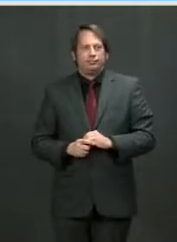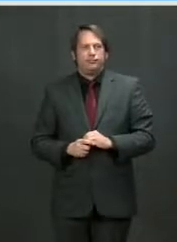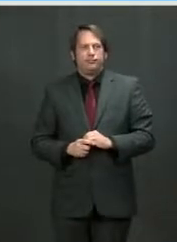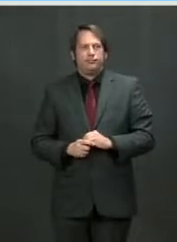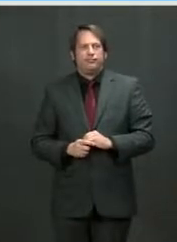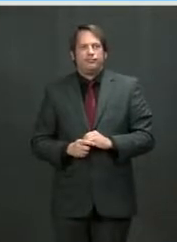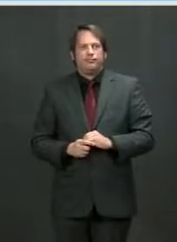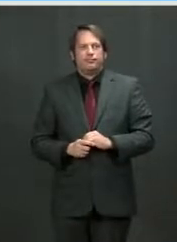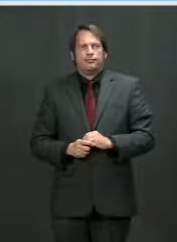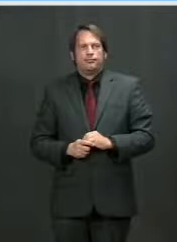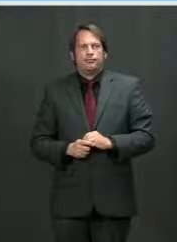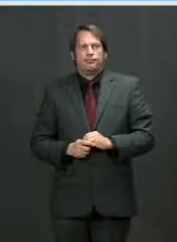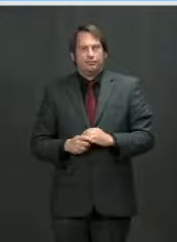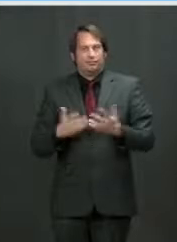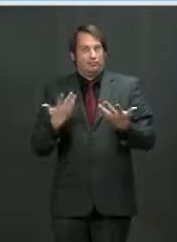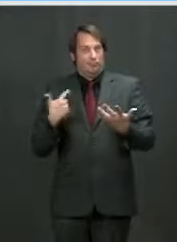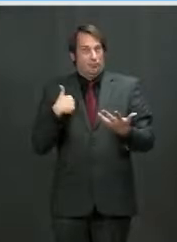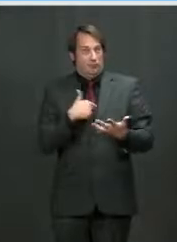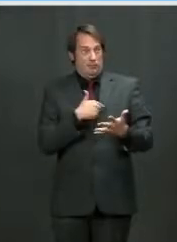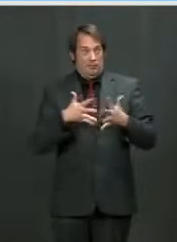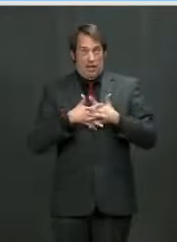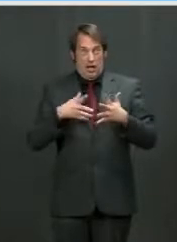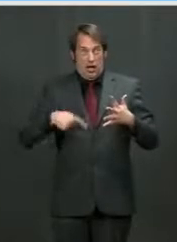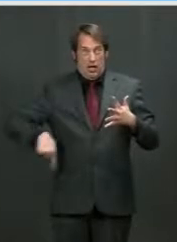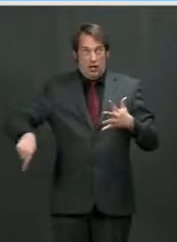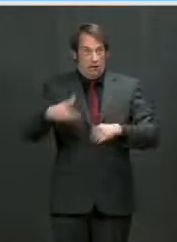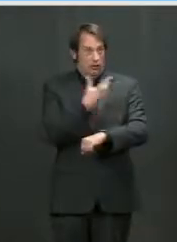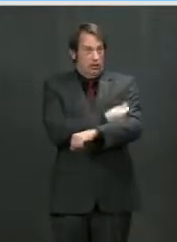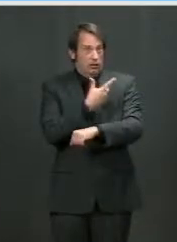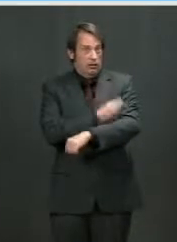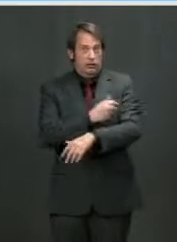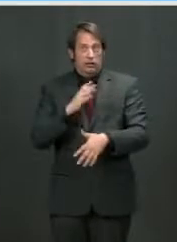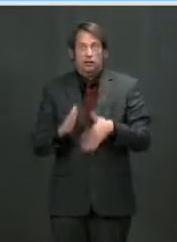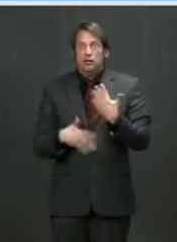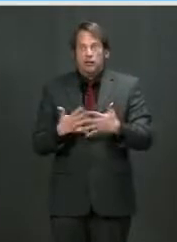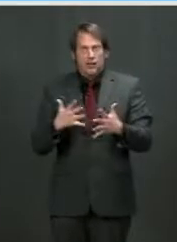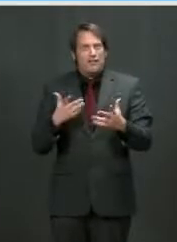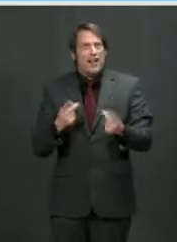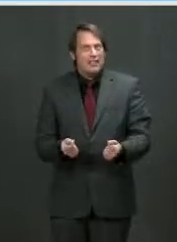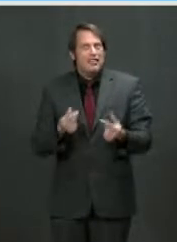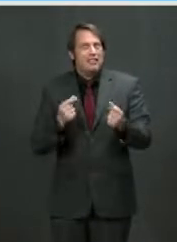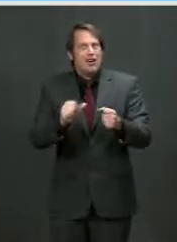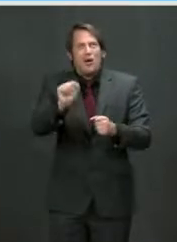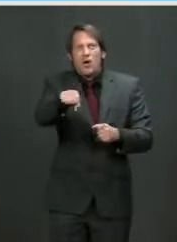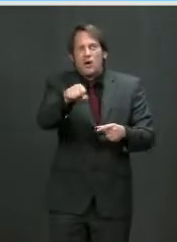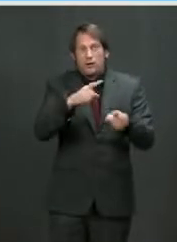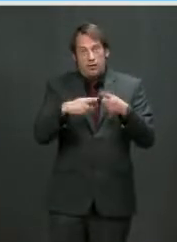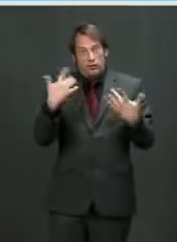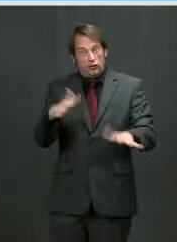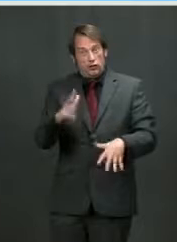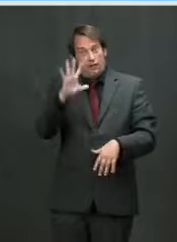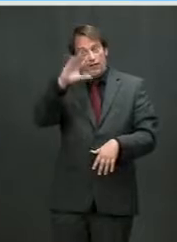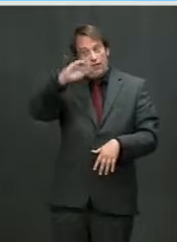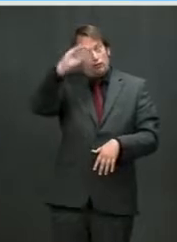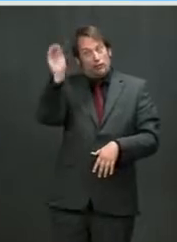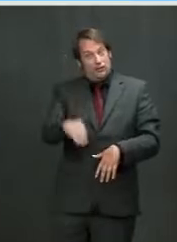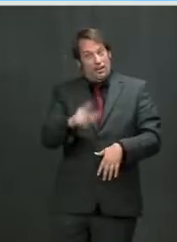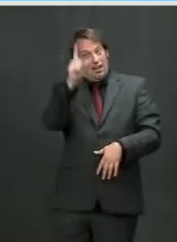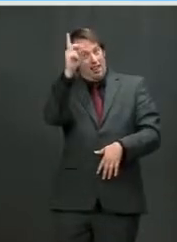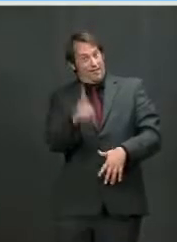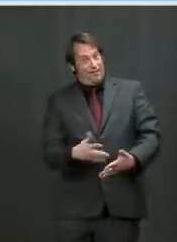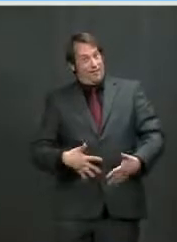record numbers, we're still not even halfway there. And the progress we've made can be reversed if we let our guard